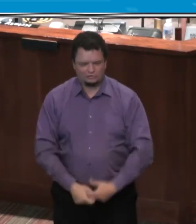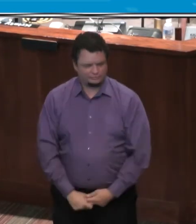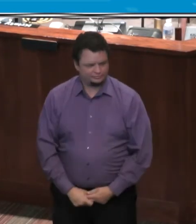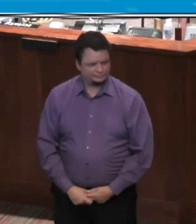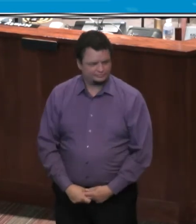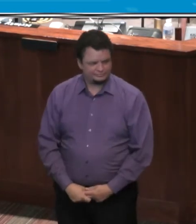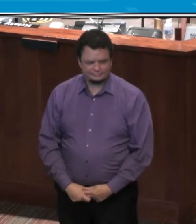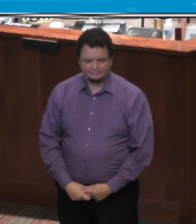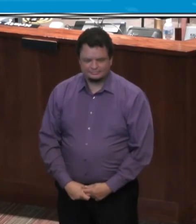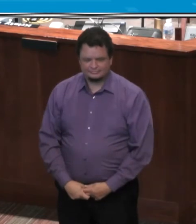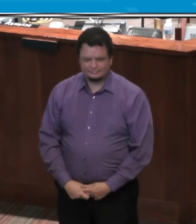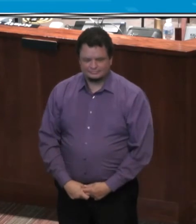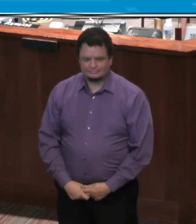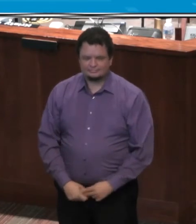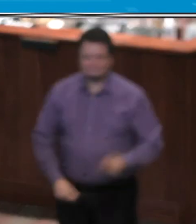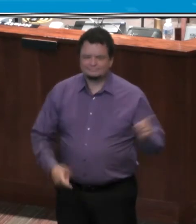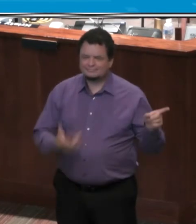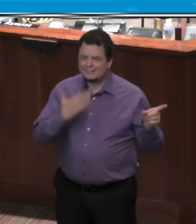Thank you, Janie.